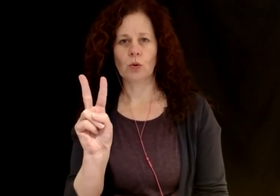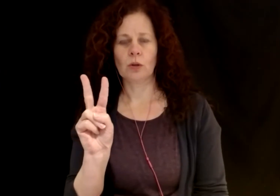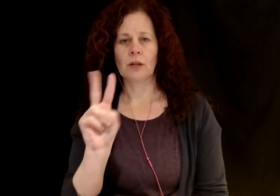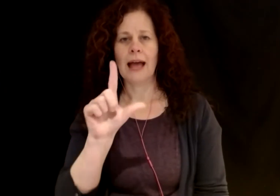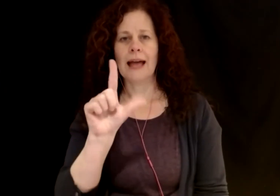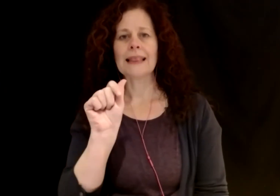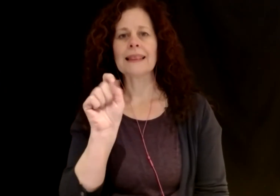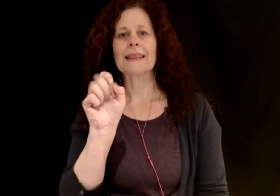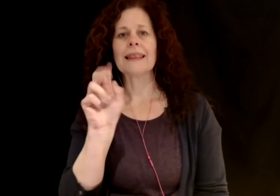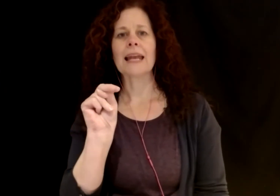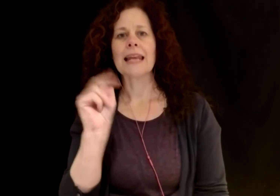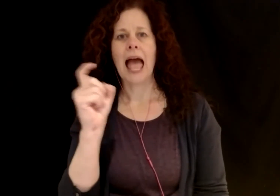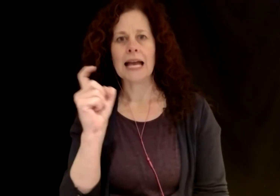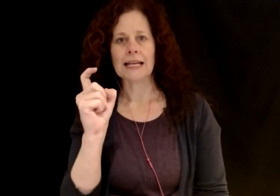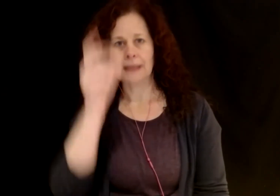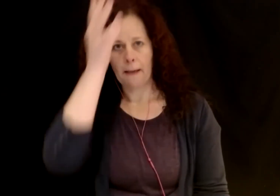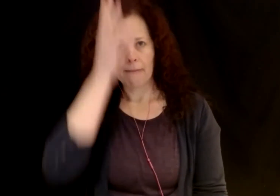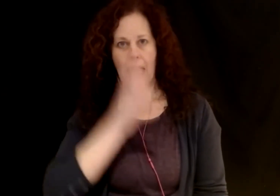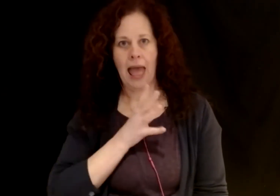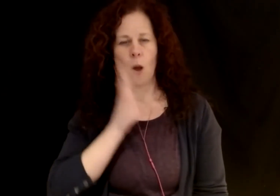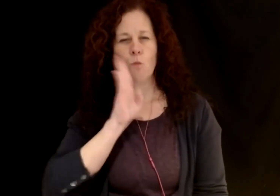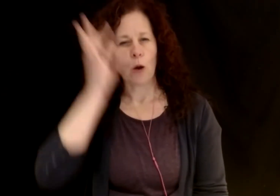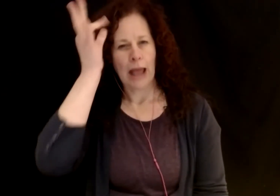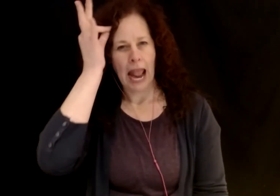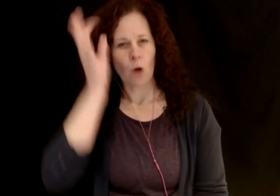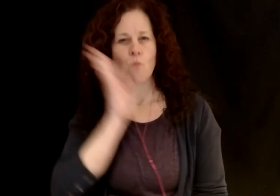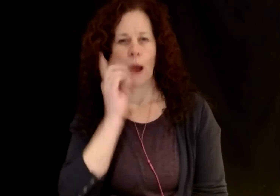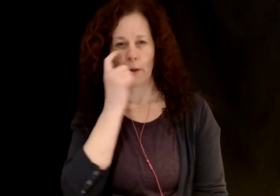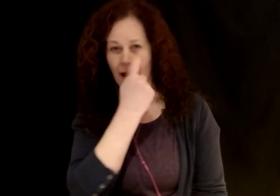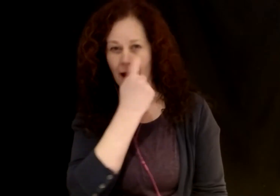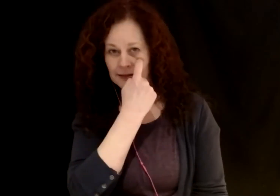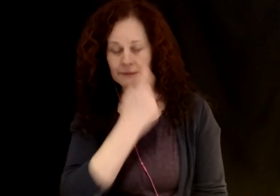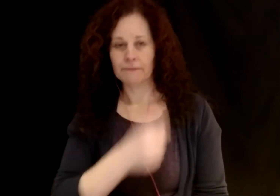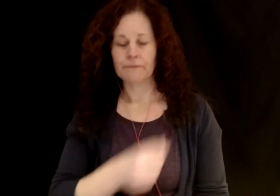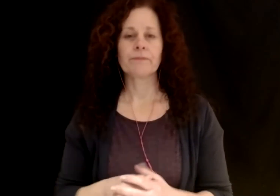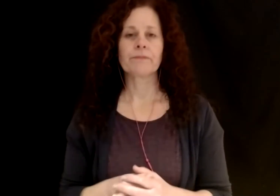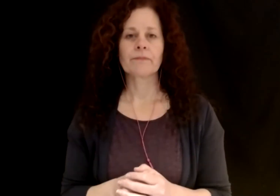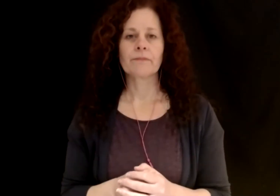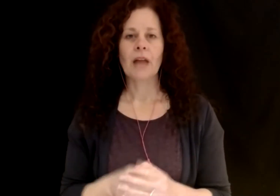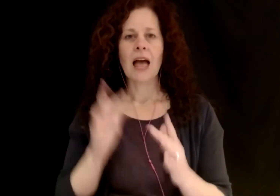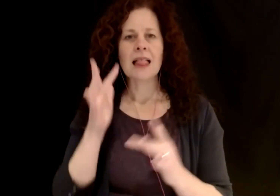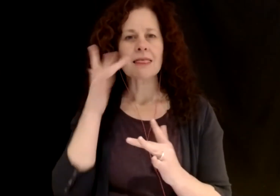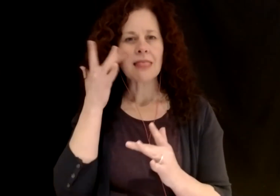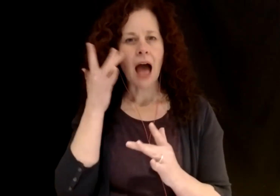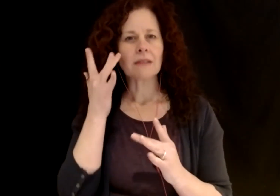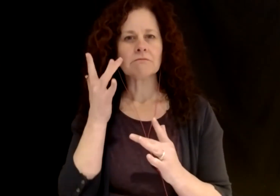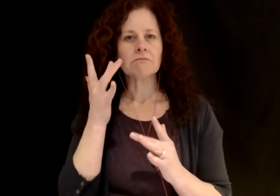Latinx man with brown hair, brown eyes, light colored skin.